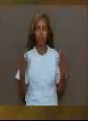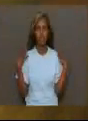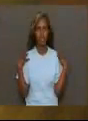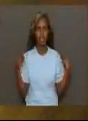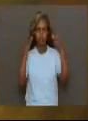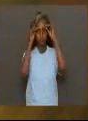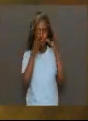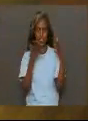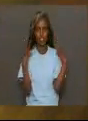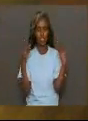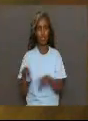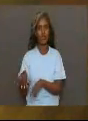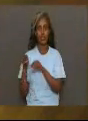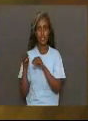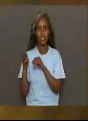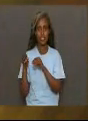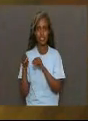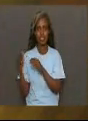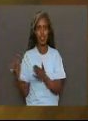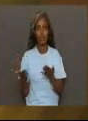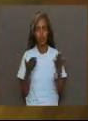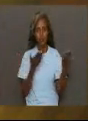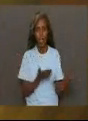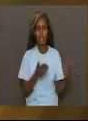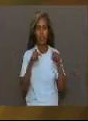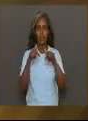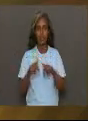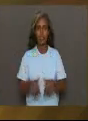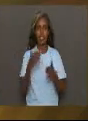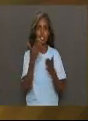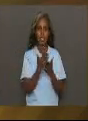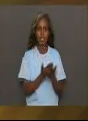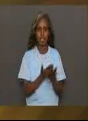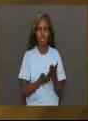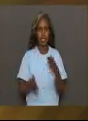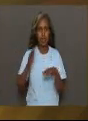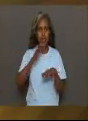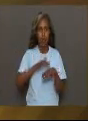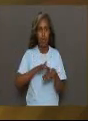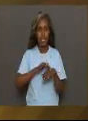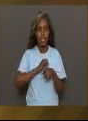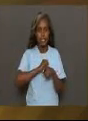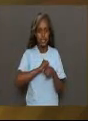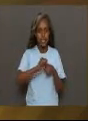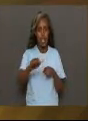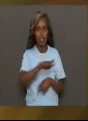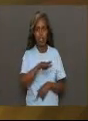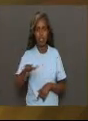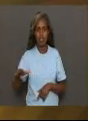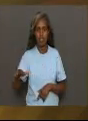Hello, teacher. Hello, students. Welcome to today's lesson on straight